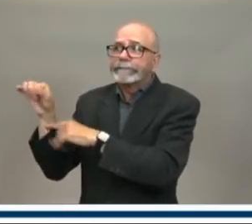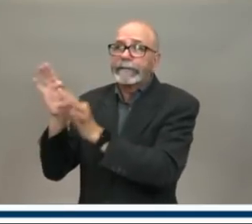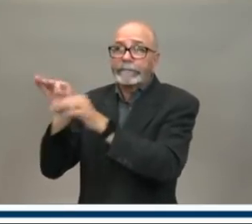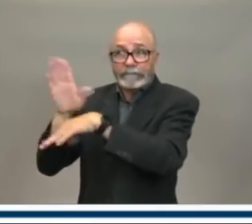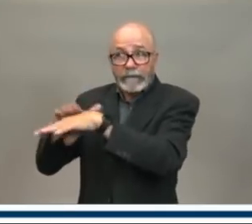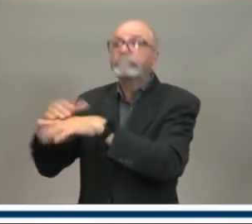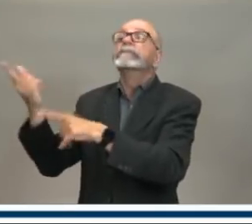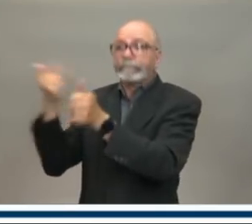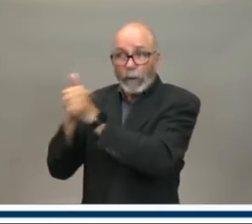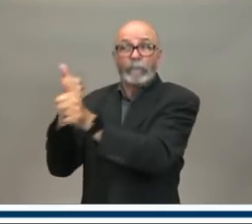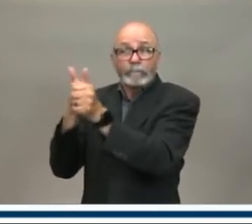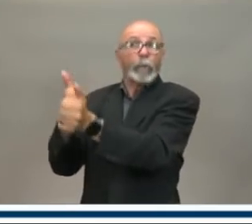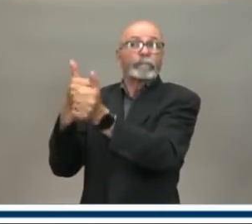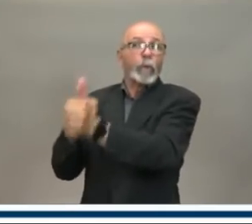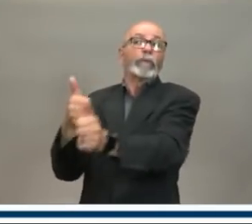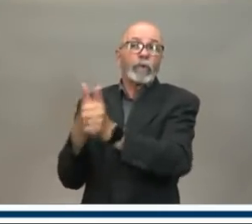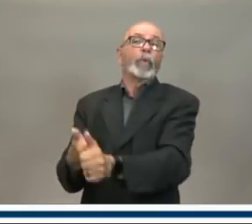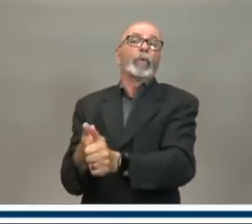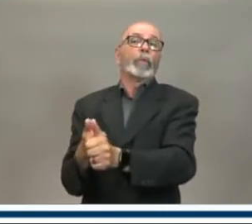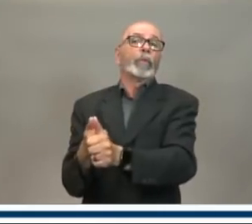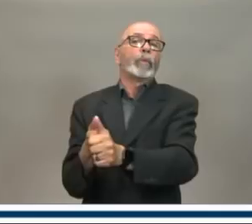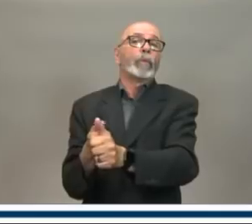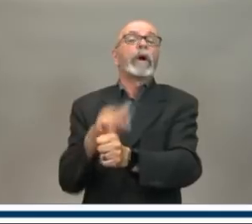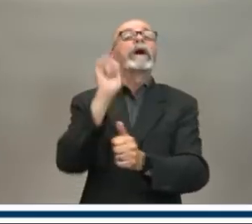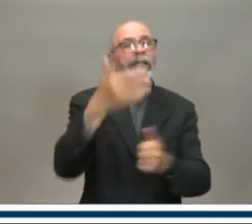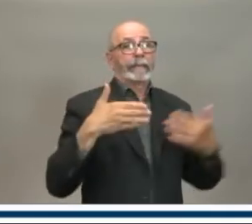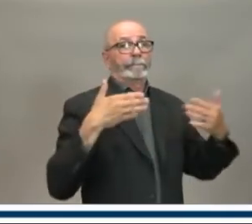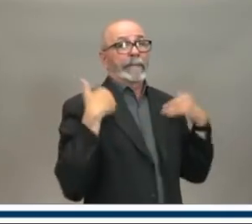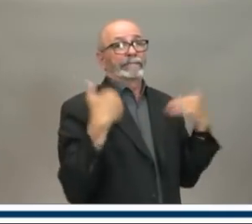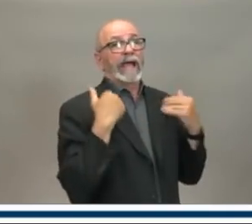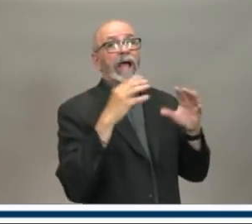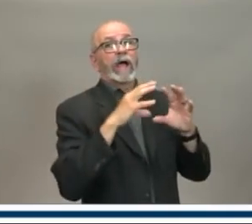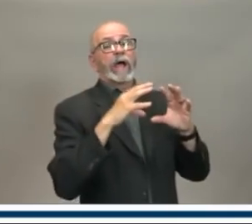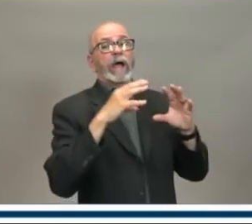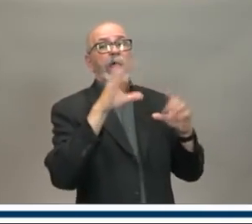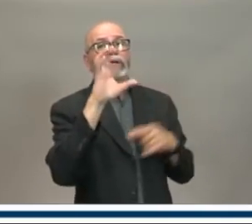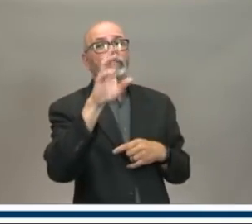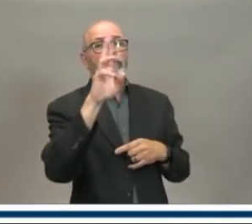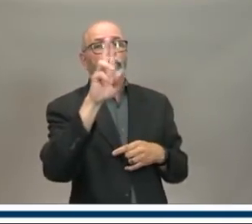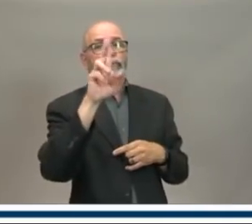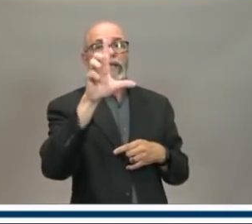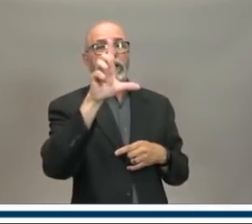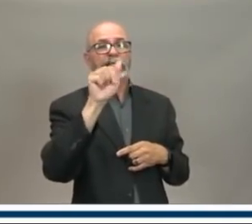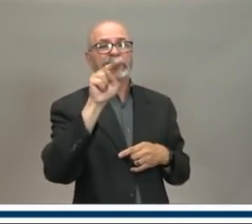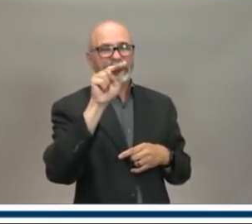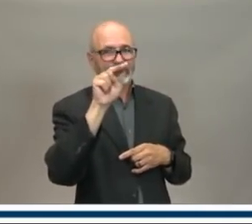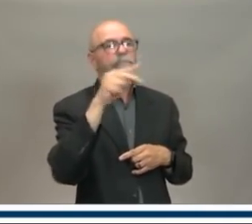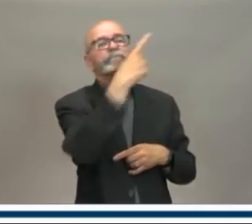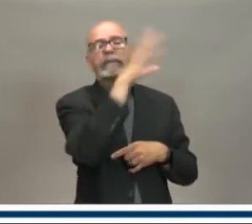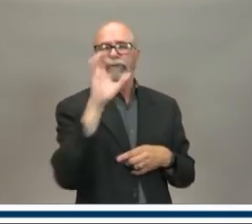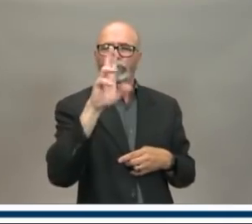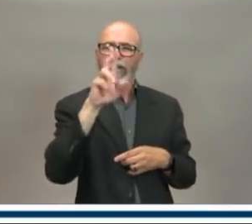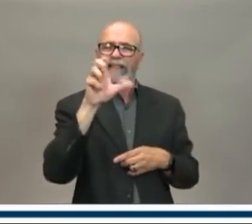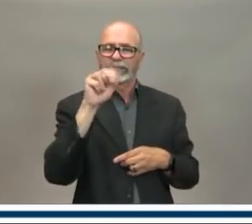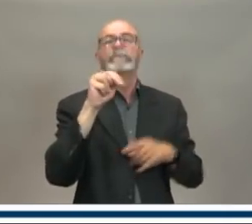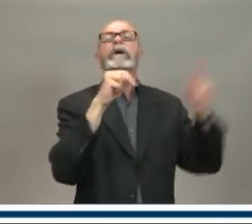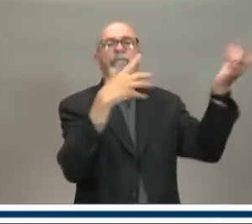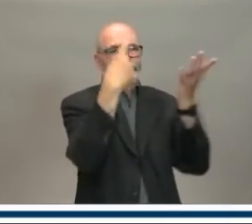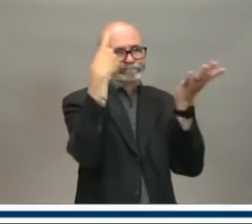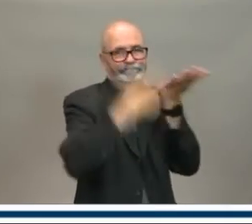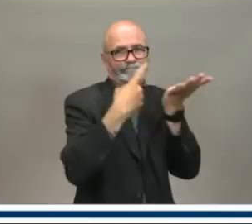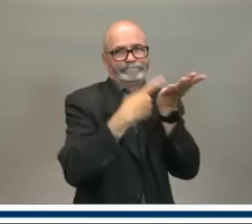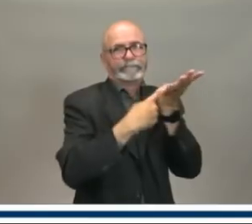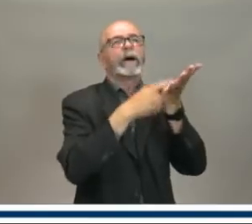people understand how to operate with these new guidelines. When I am out for my walks, I see many people walking,